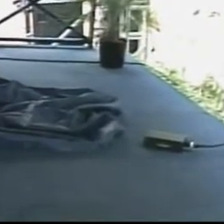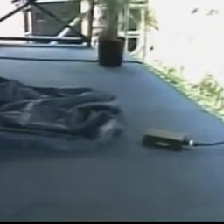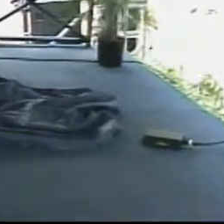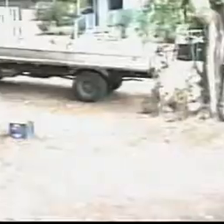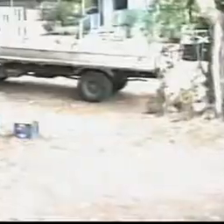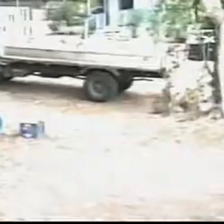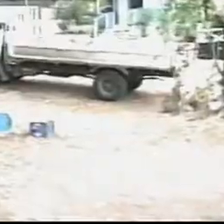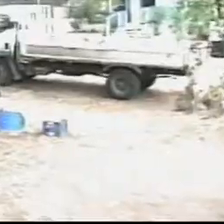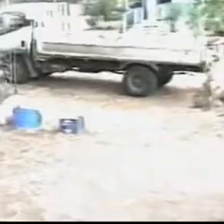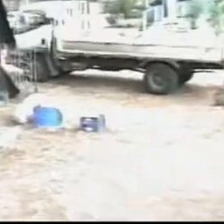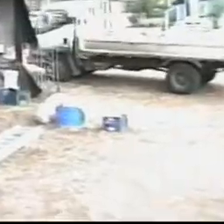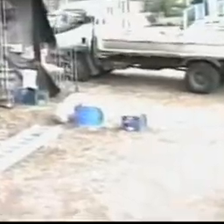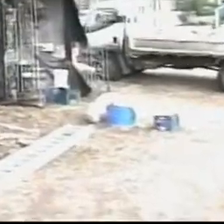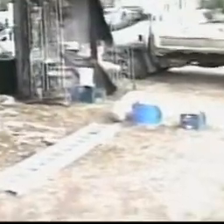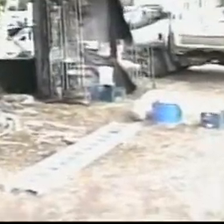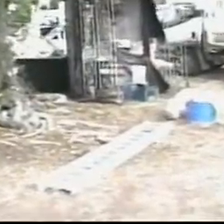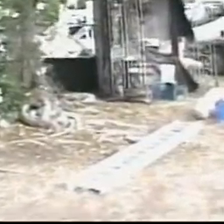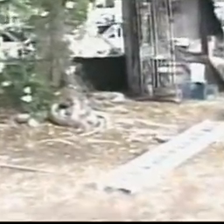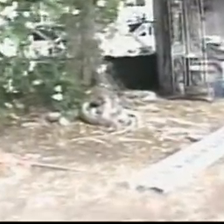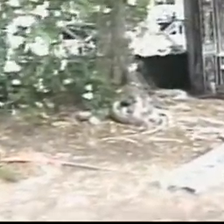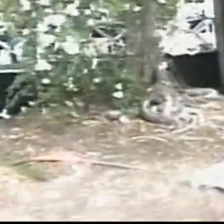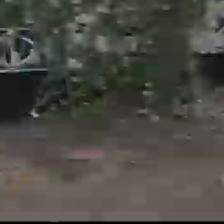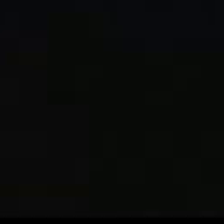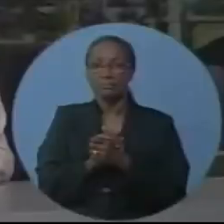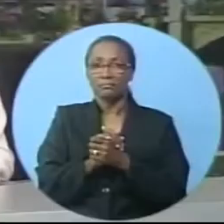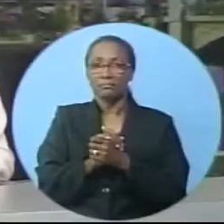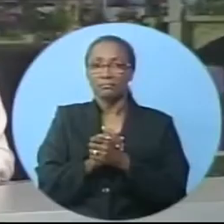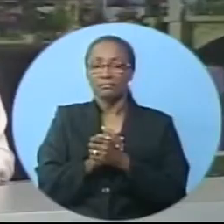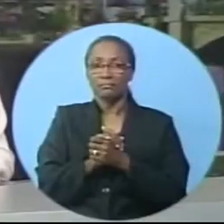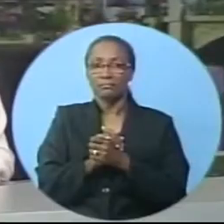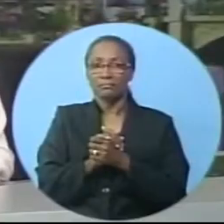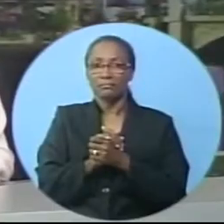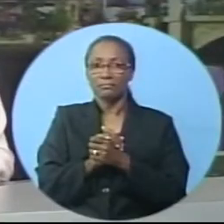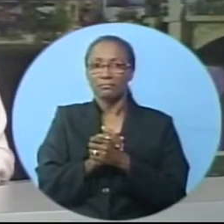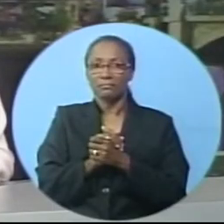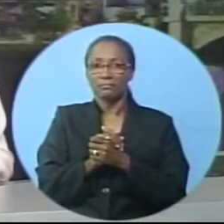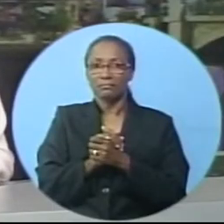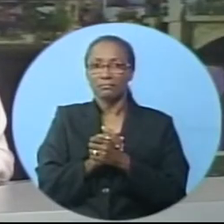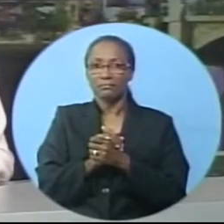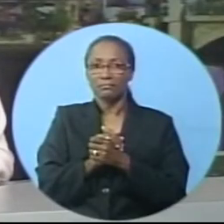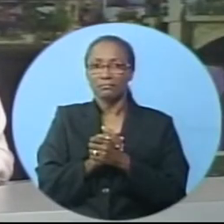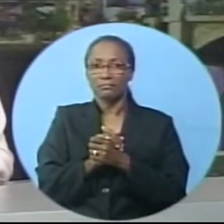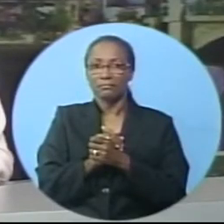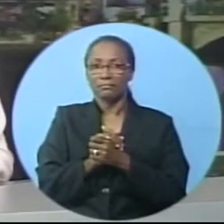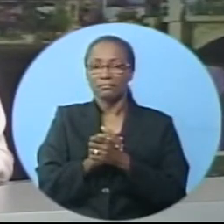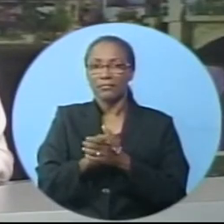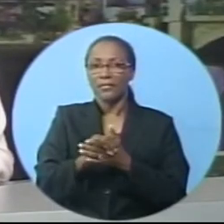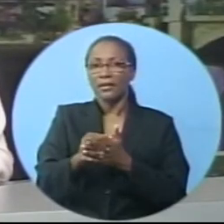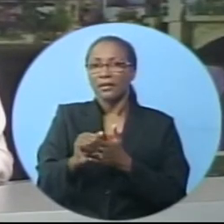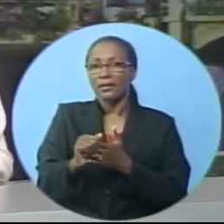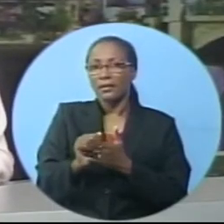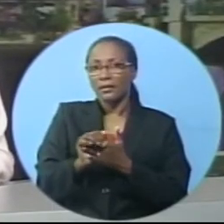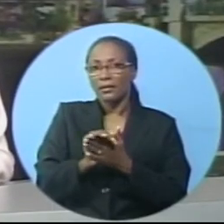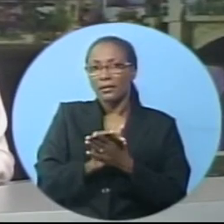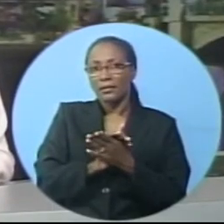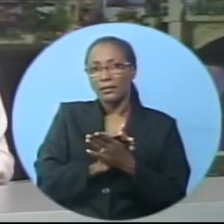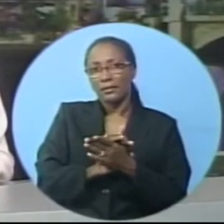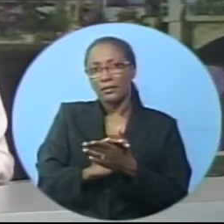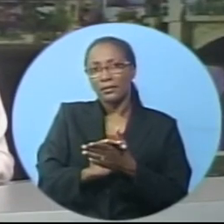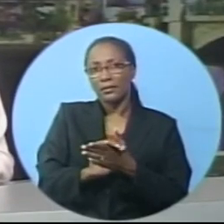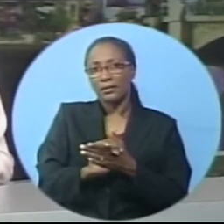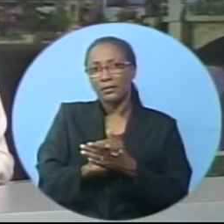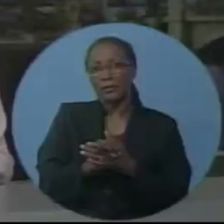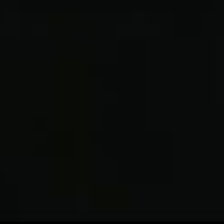he believes youth musical talent is at its peak thanks to music programs like the ones at the Barbados Community